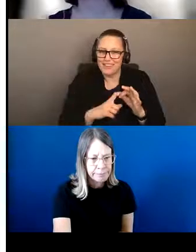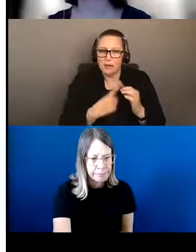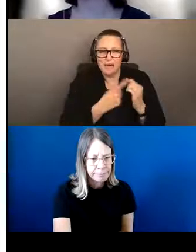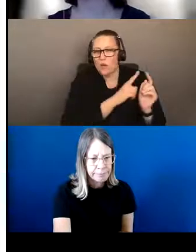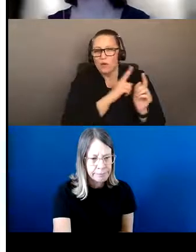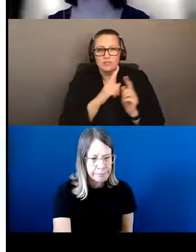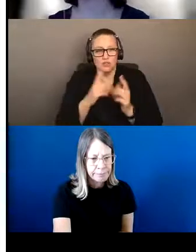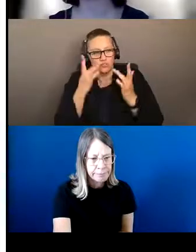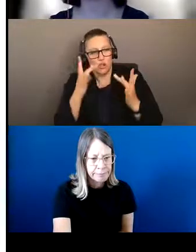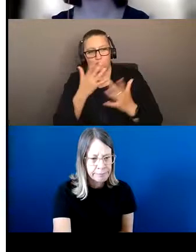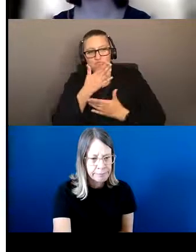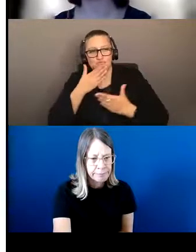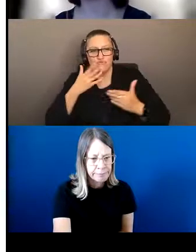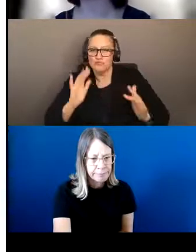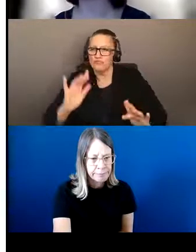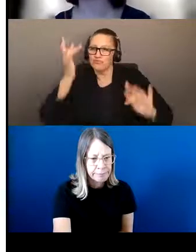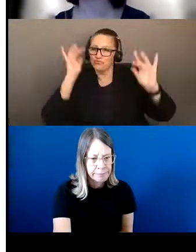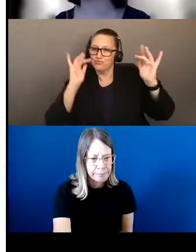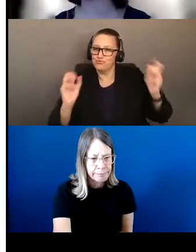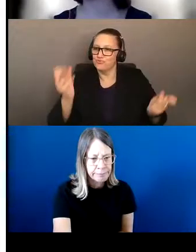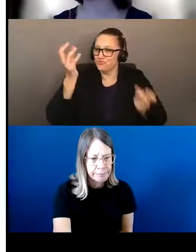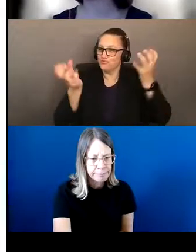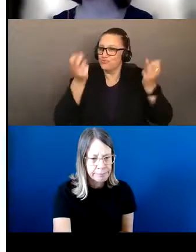sparkling, shining harbour around which our city is based.